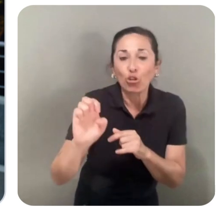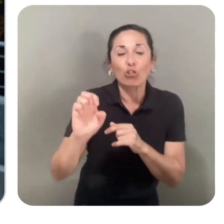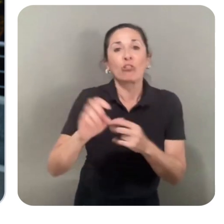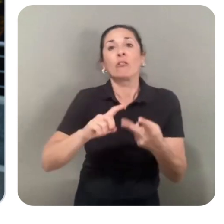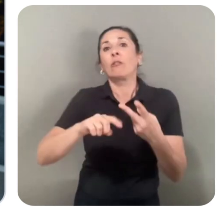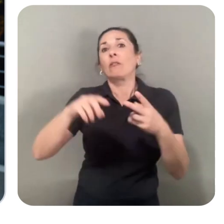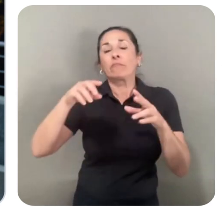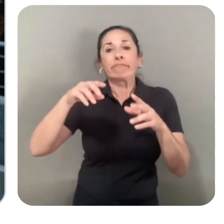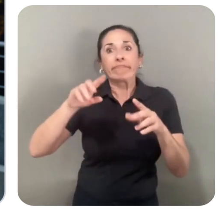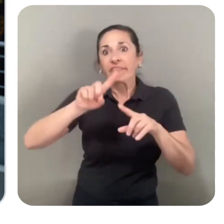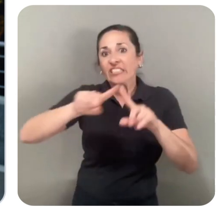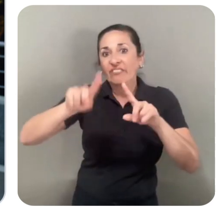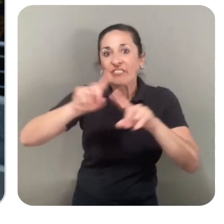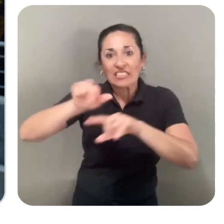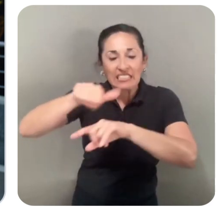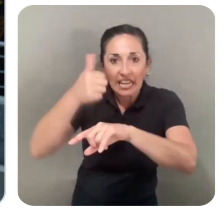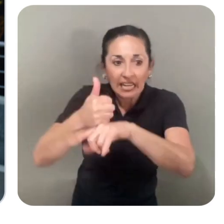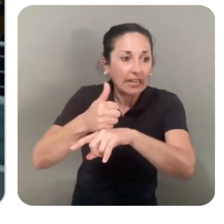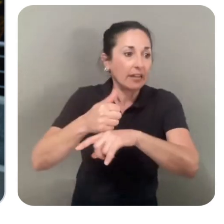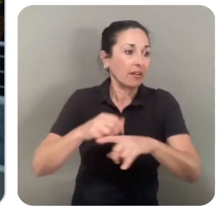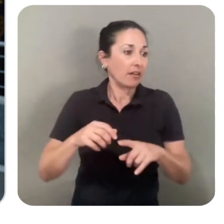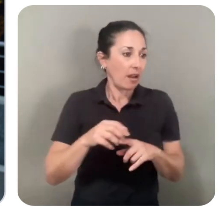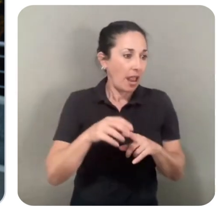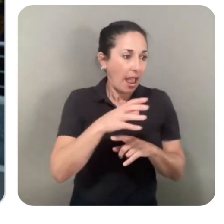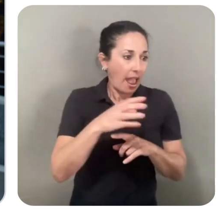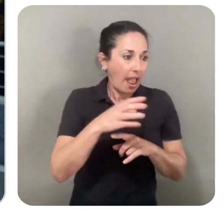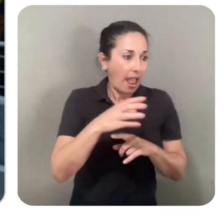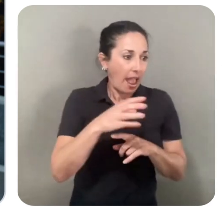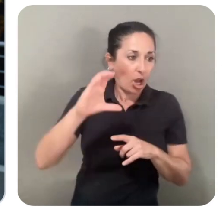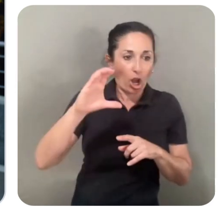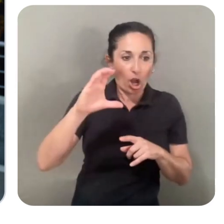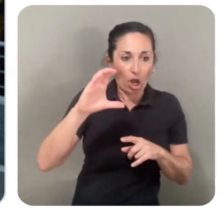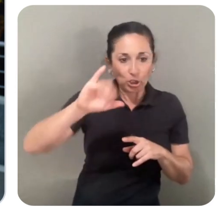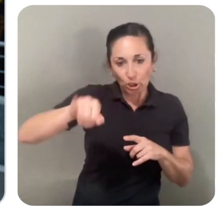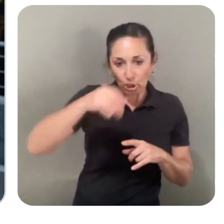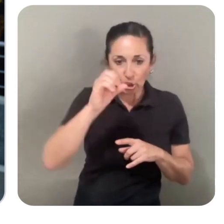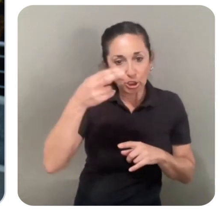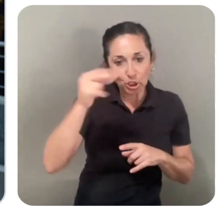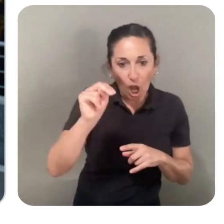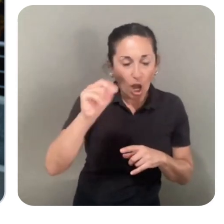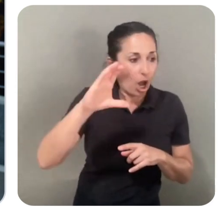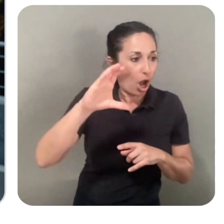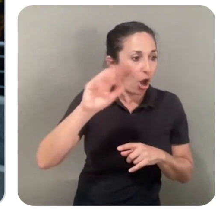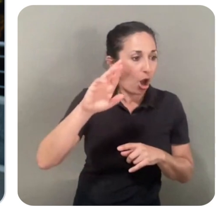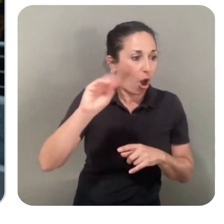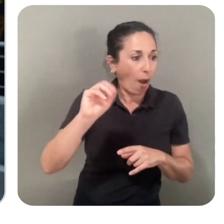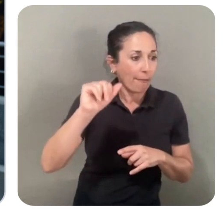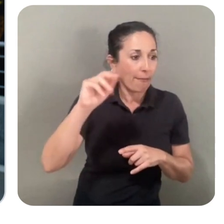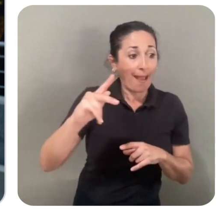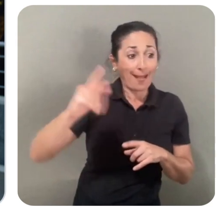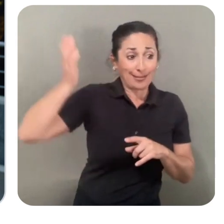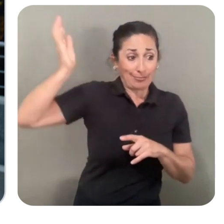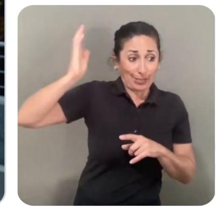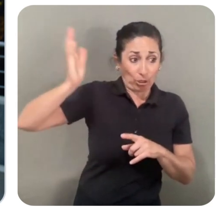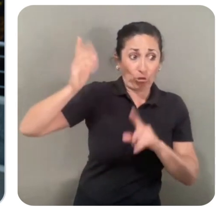The John Carmack keynotes, in particular, are a treasure trove of invaluable advice. I